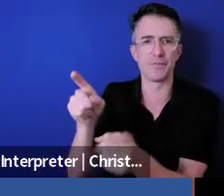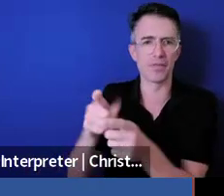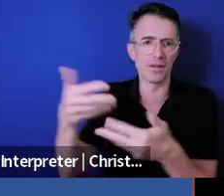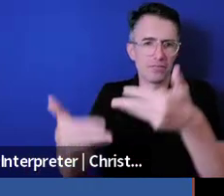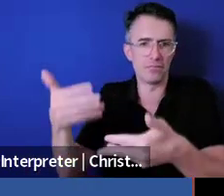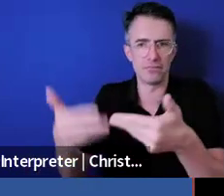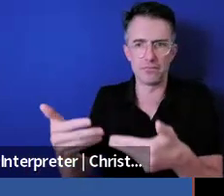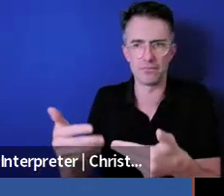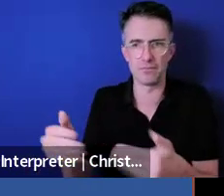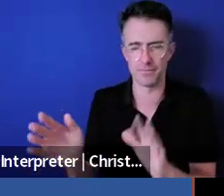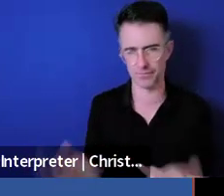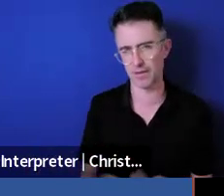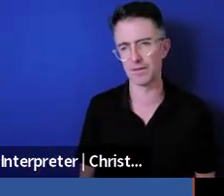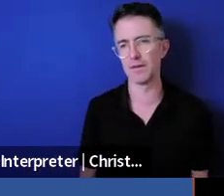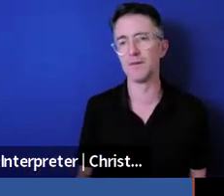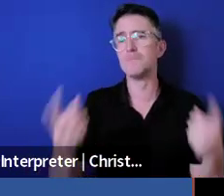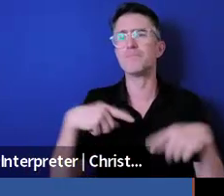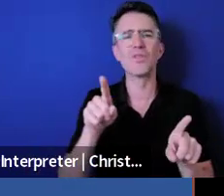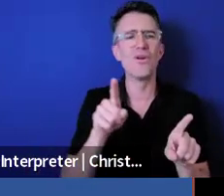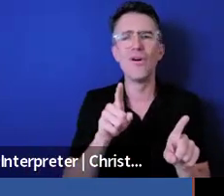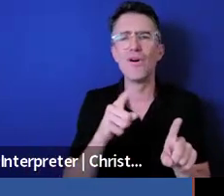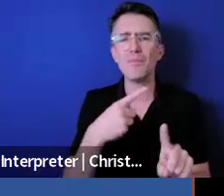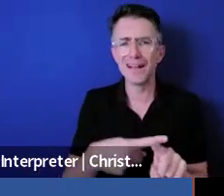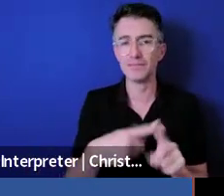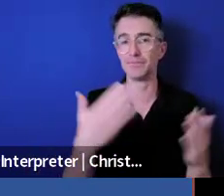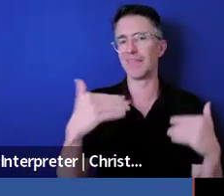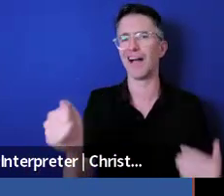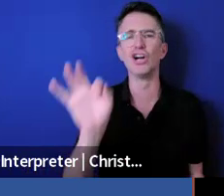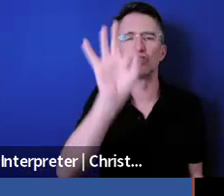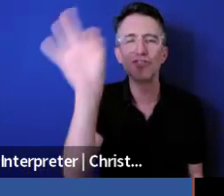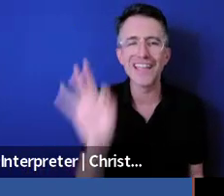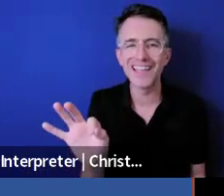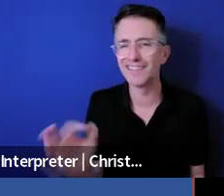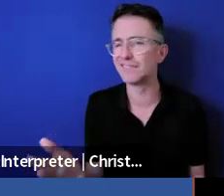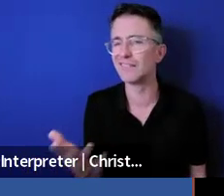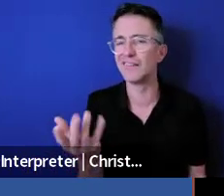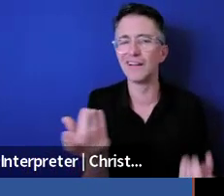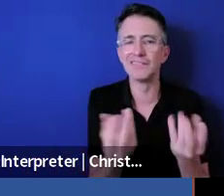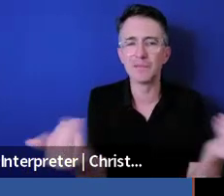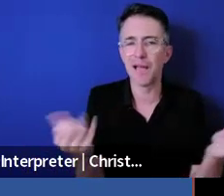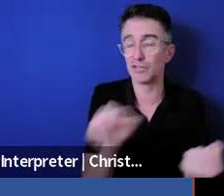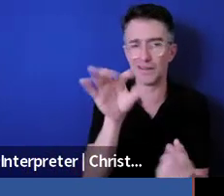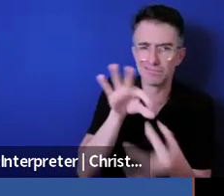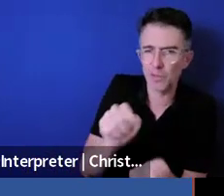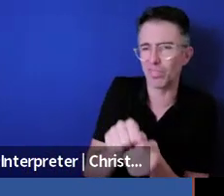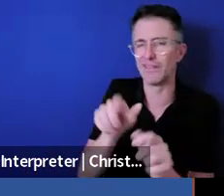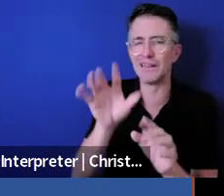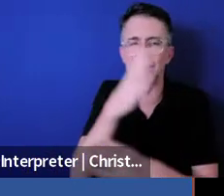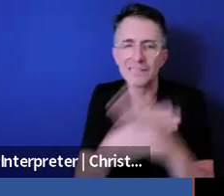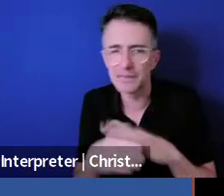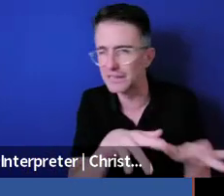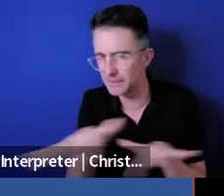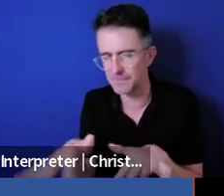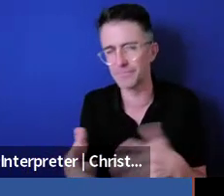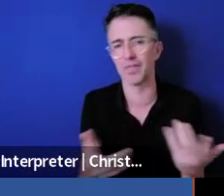registry, routine survey, and registration. But it can go until very light assessment. And finally, the third